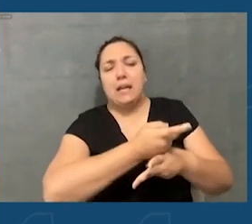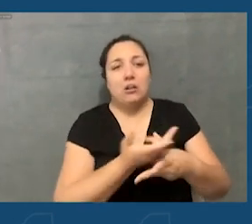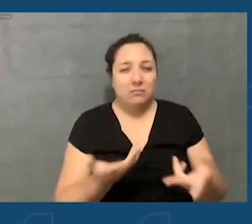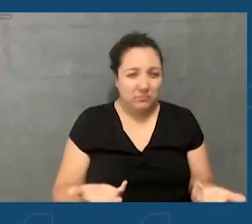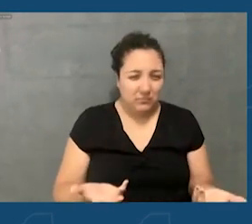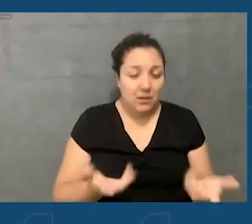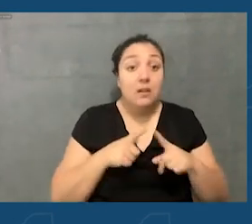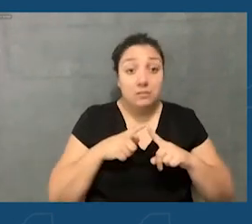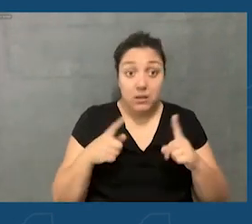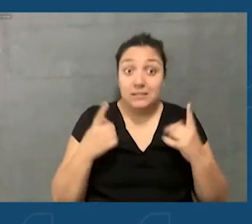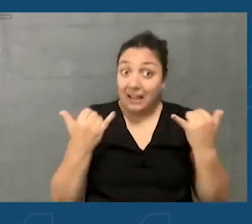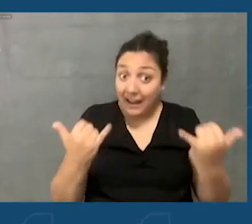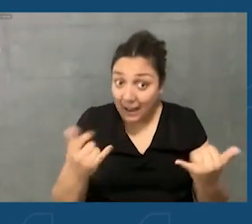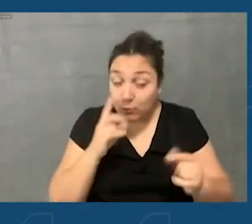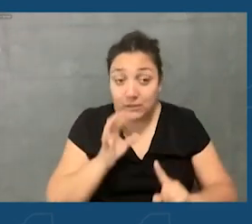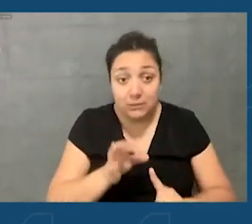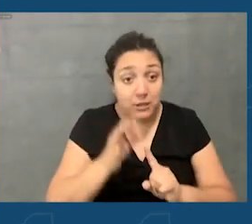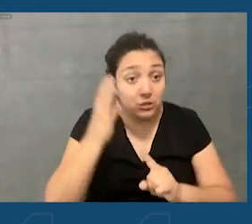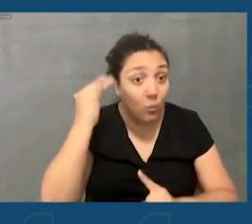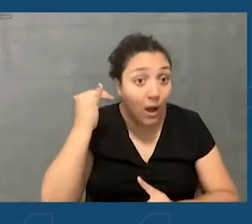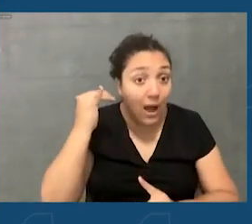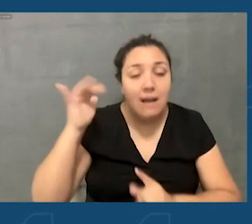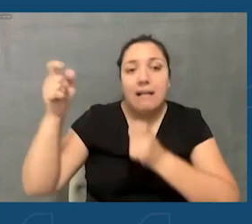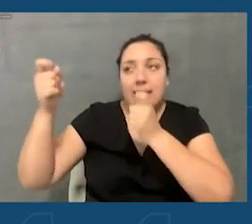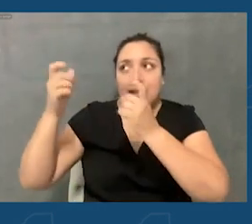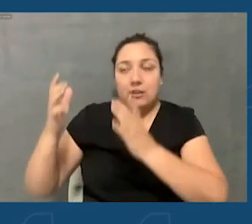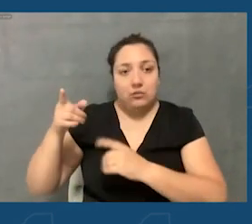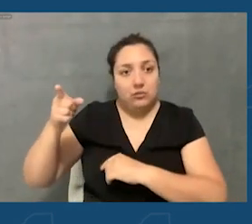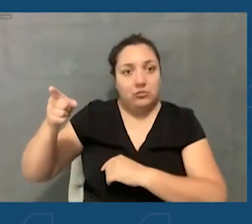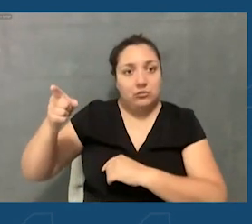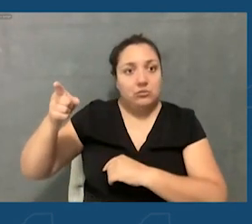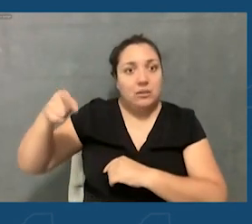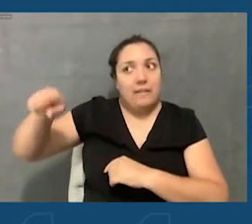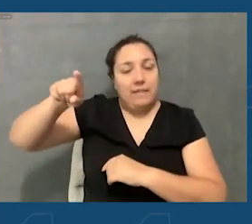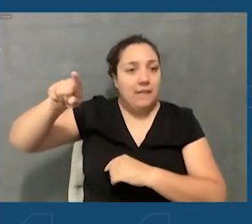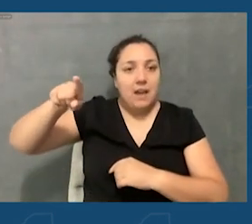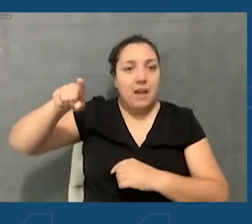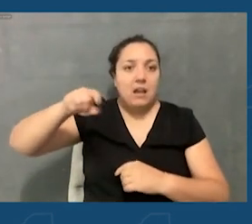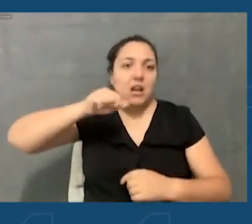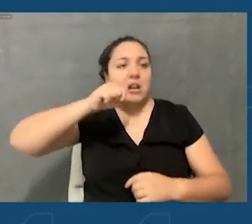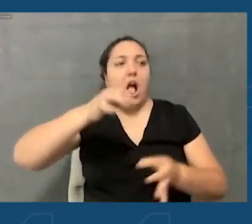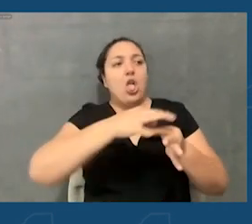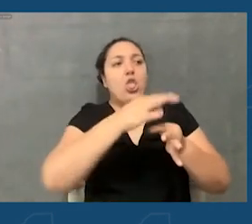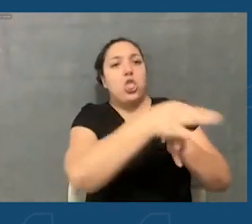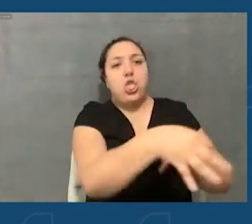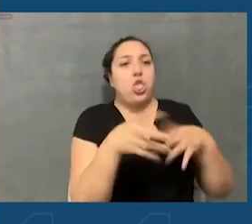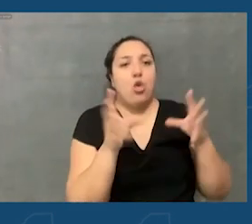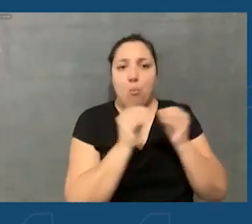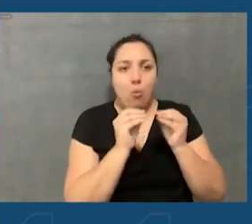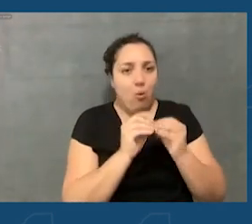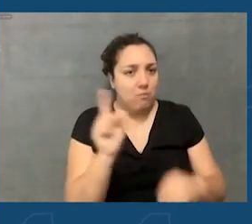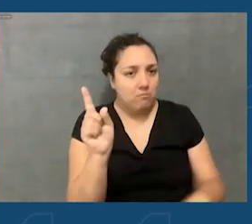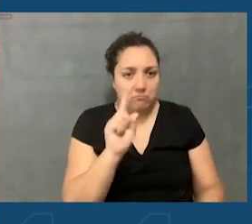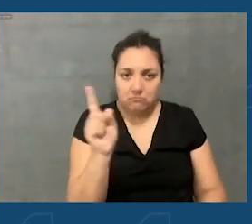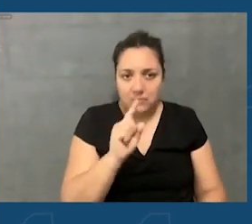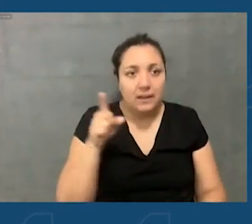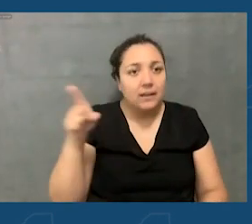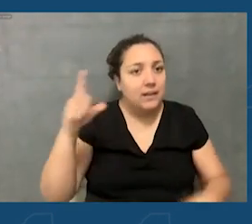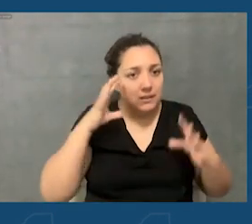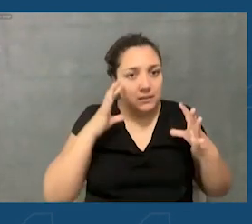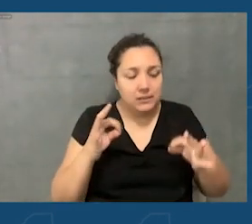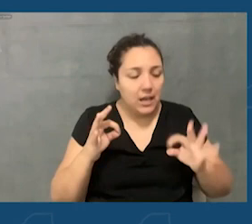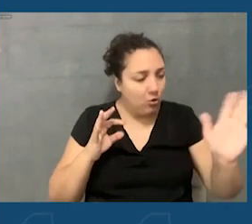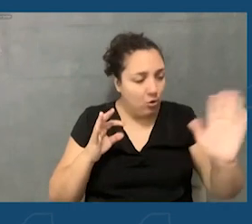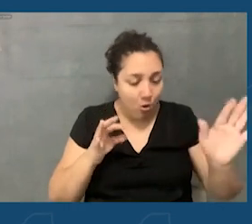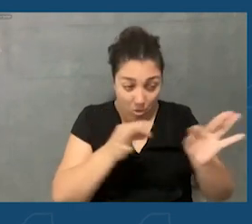we are blessed to have leadership that is not kicking the can down the road any longer, that's picking it up and doing something about it. Governor